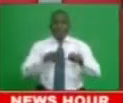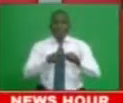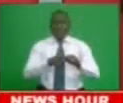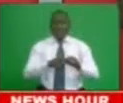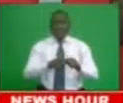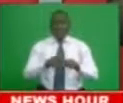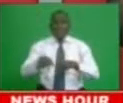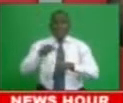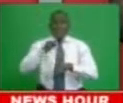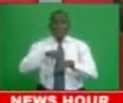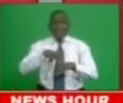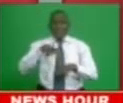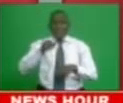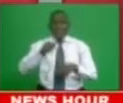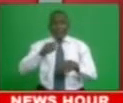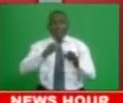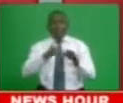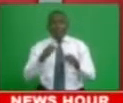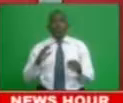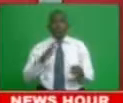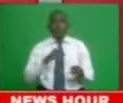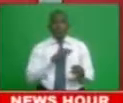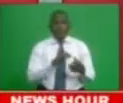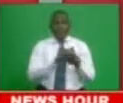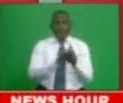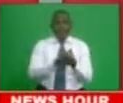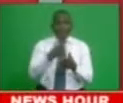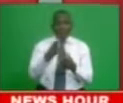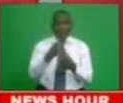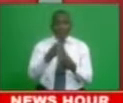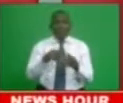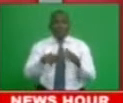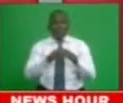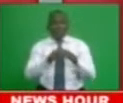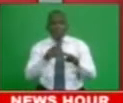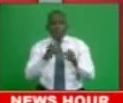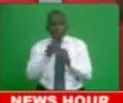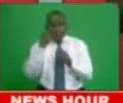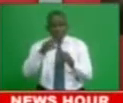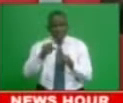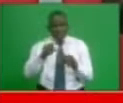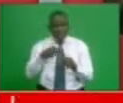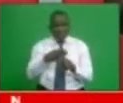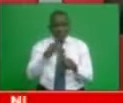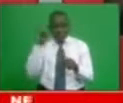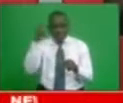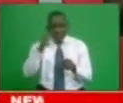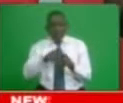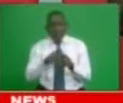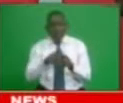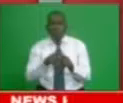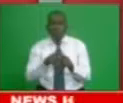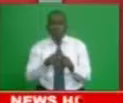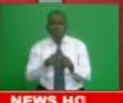Accra, where the National Paralympic Committee has commenced the 4th Agitos Foundation workshop for stakeholders in the Paralympic